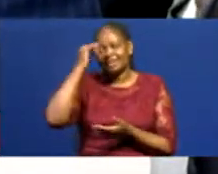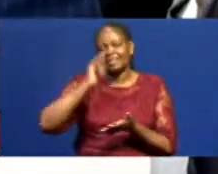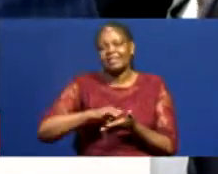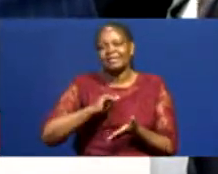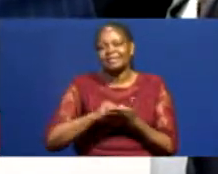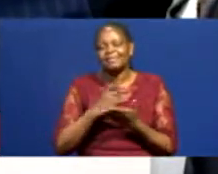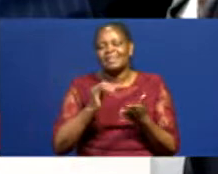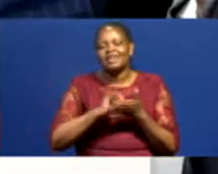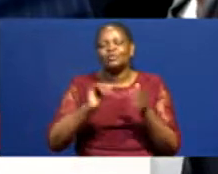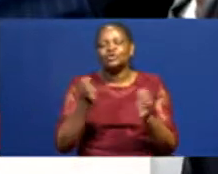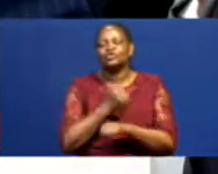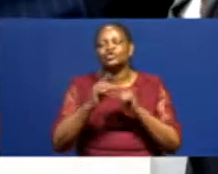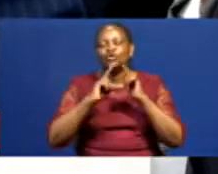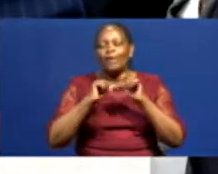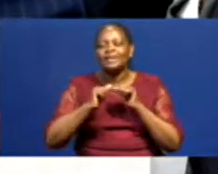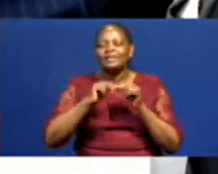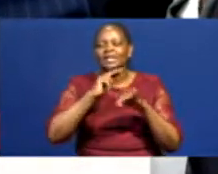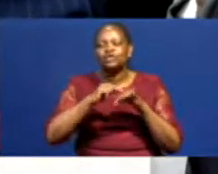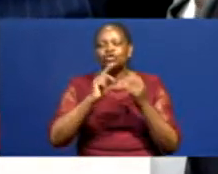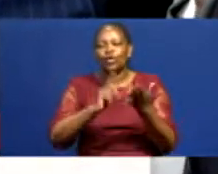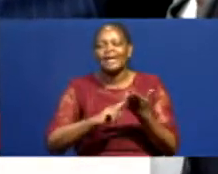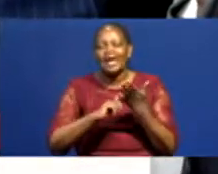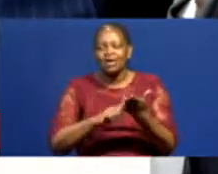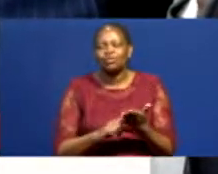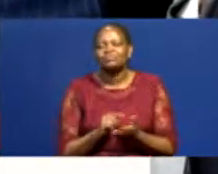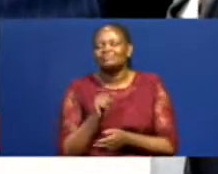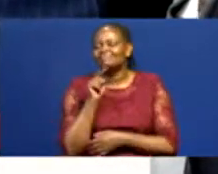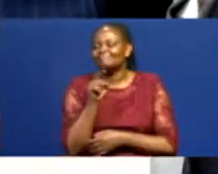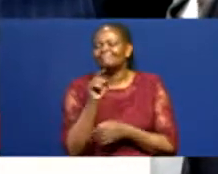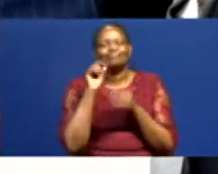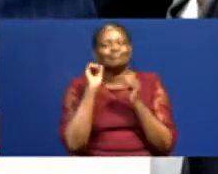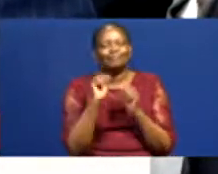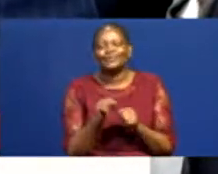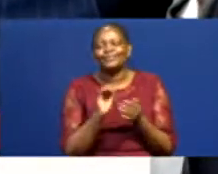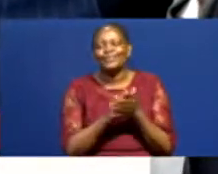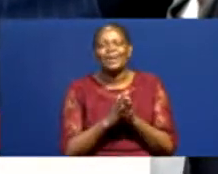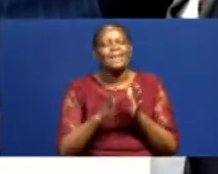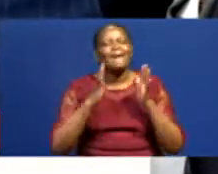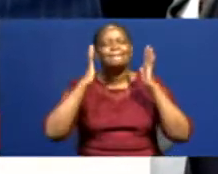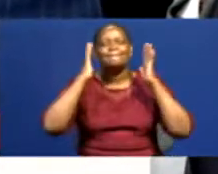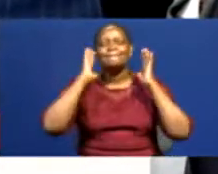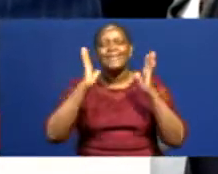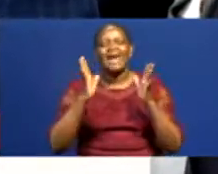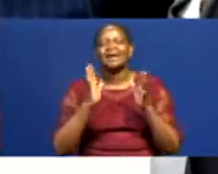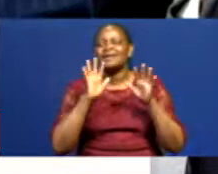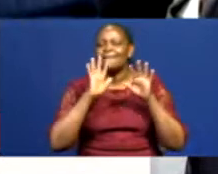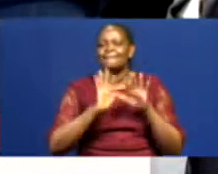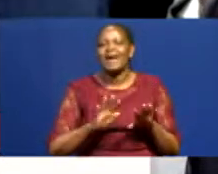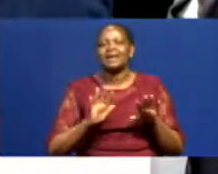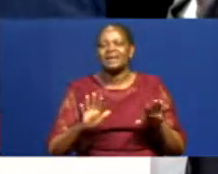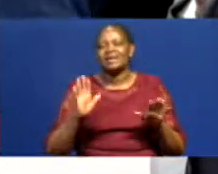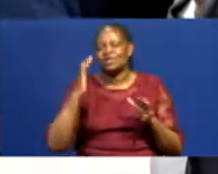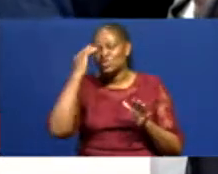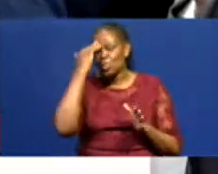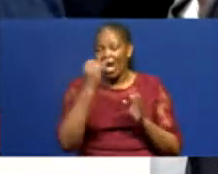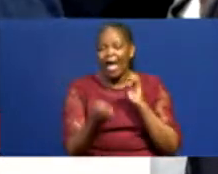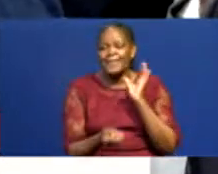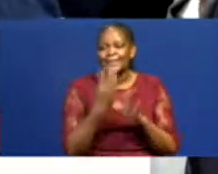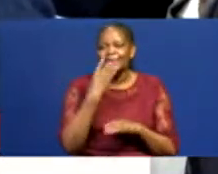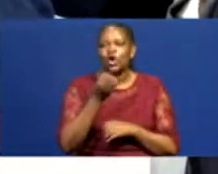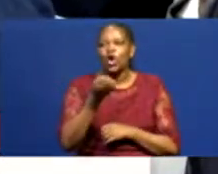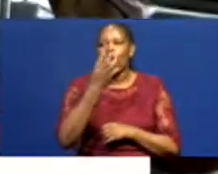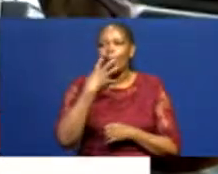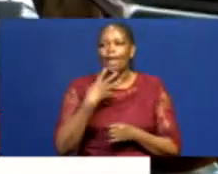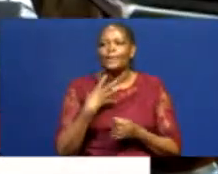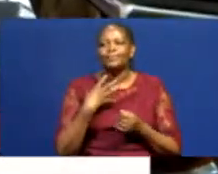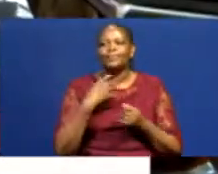something we should not be talking about in a national dialogue, hinges could end up being a big industry because you have created the consumptive